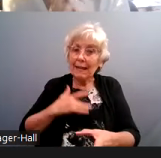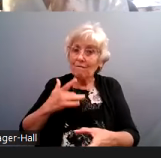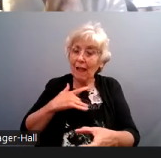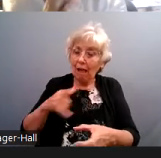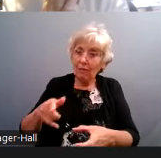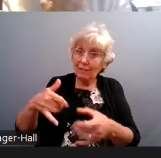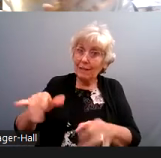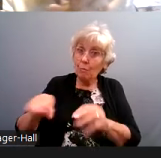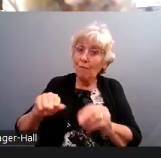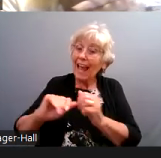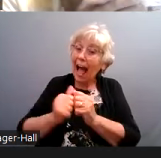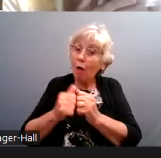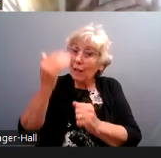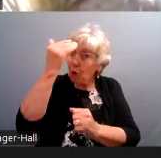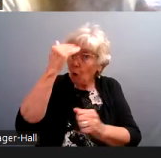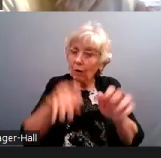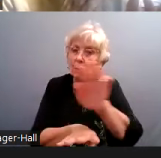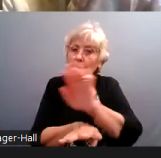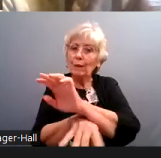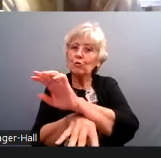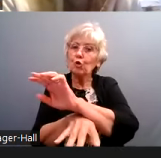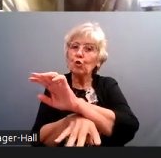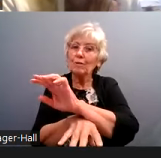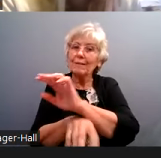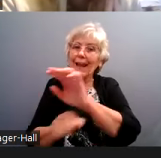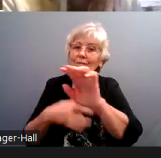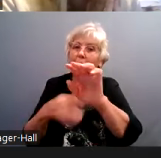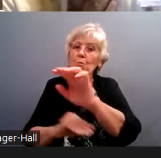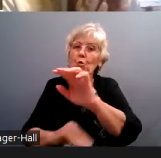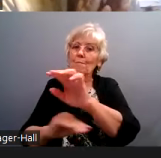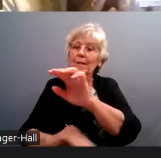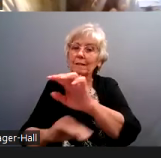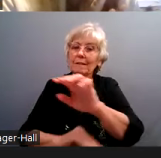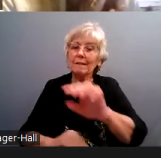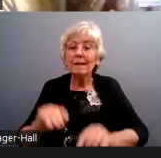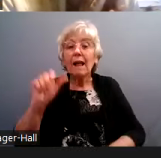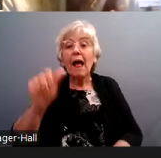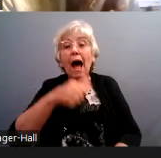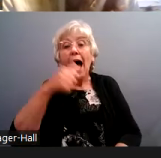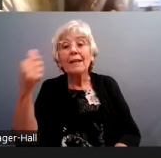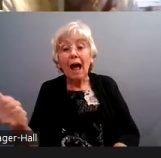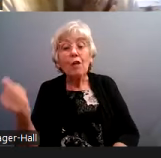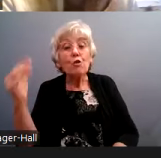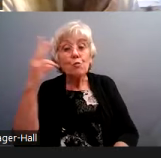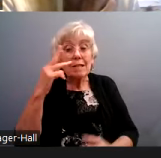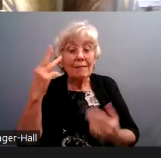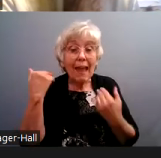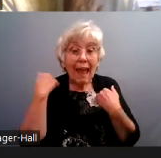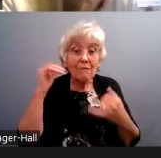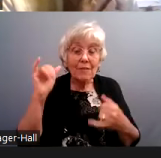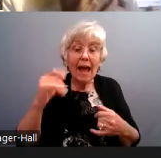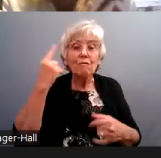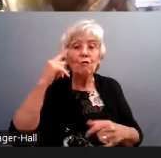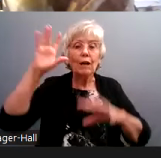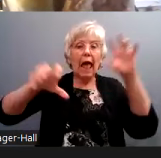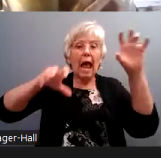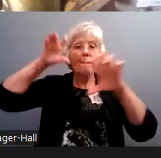those whiskers. Another reason that they use them is they use them for climbing.